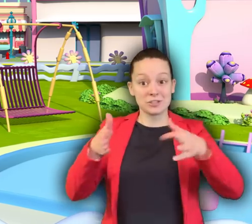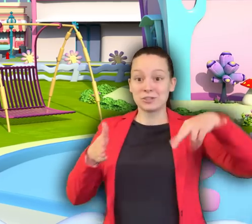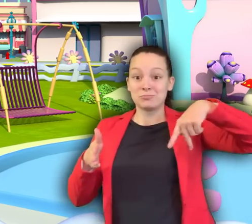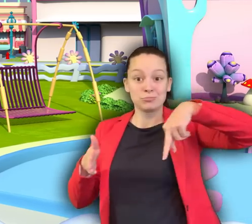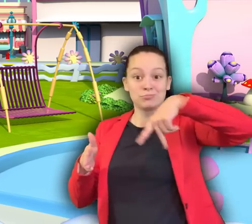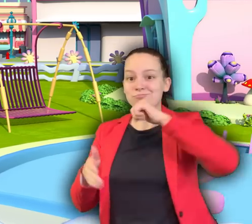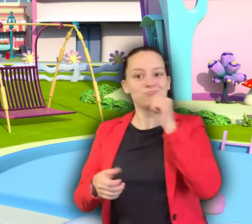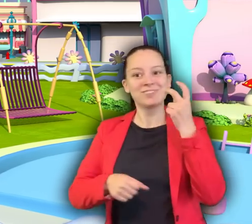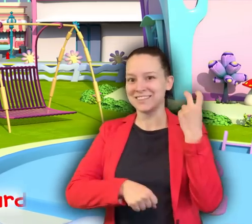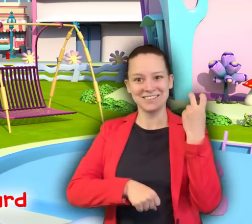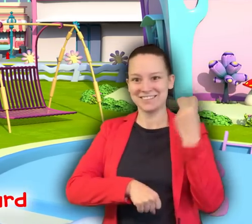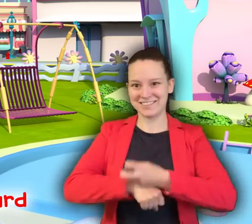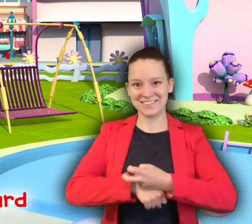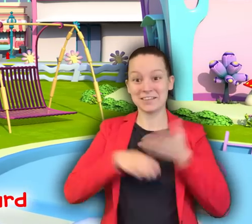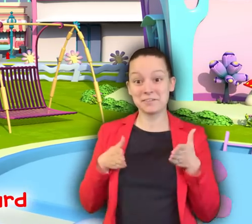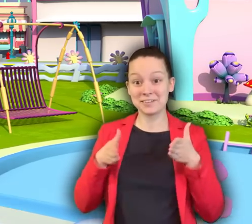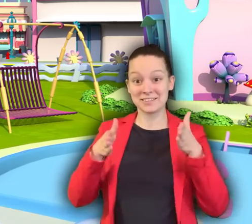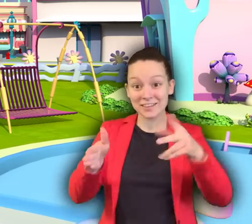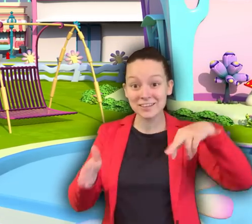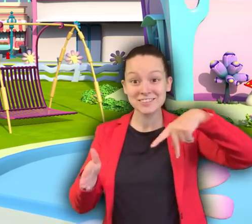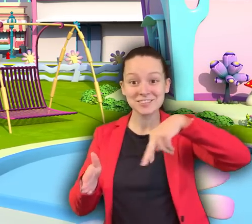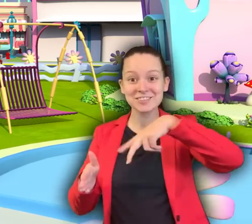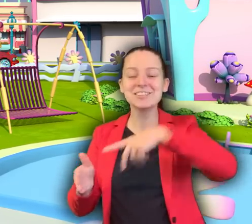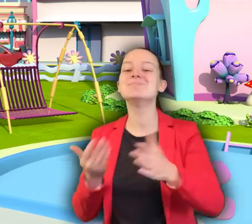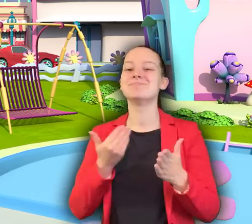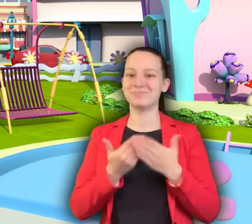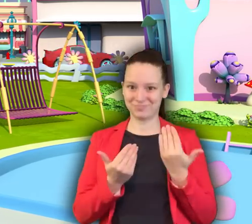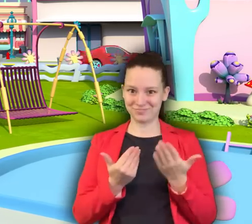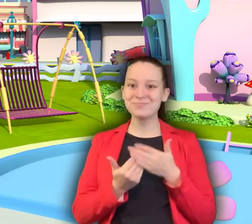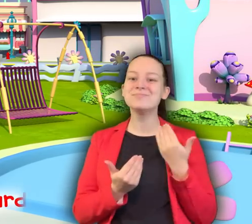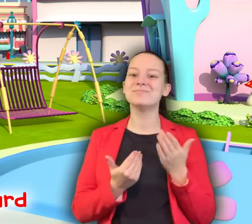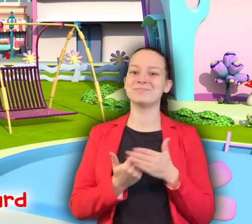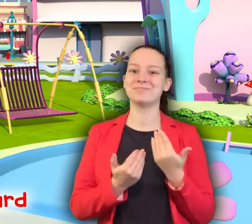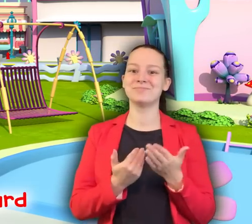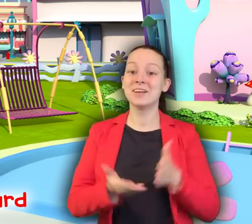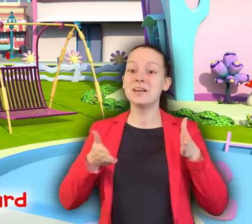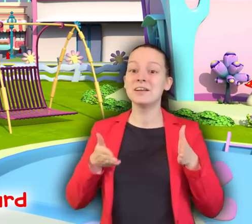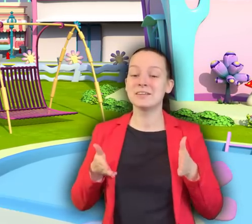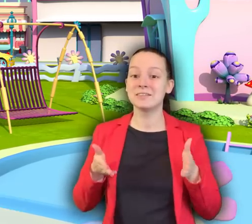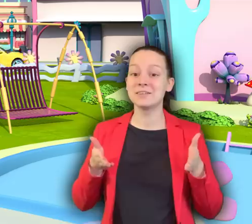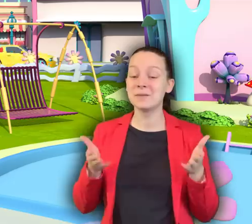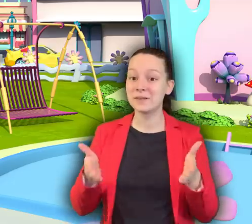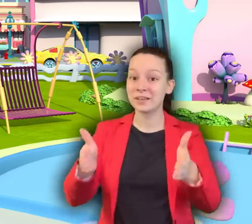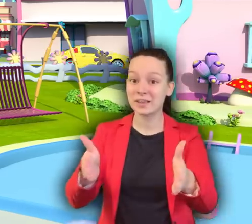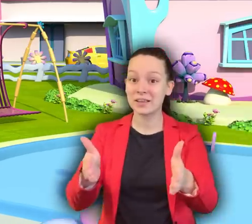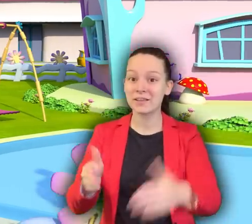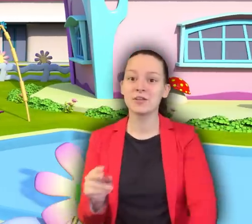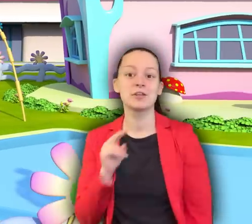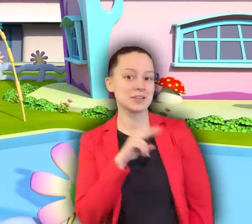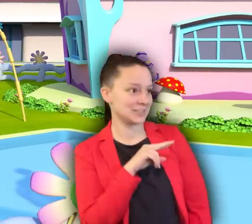popping the street is not that hard crossing the street is not that hard